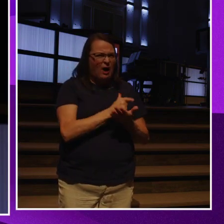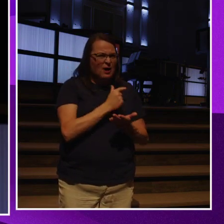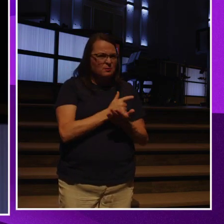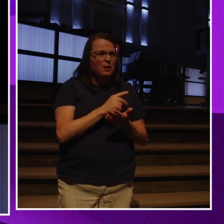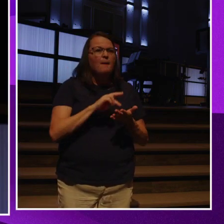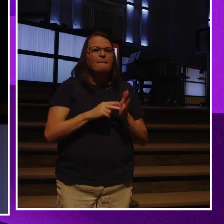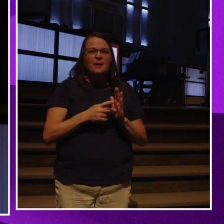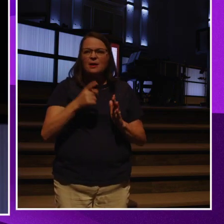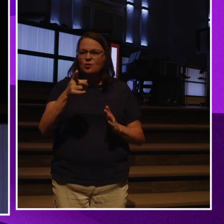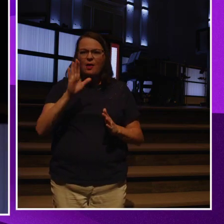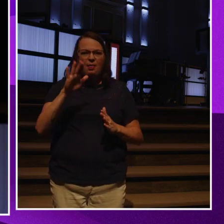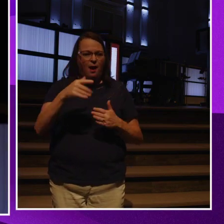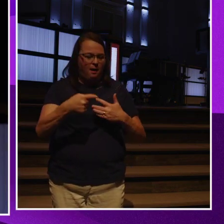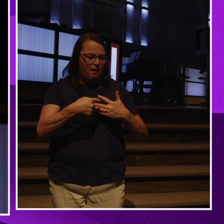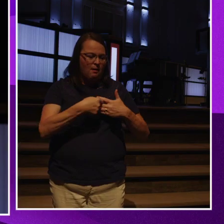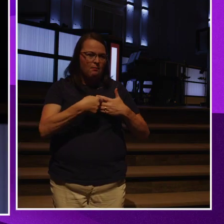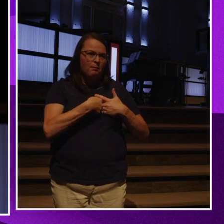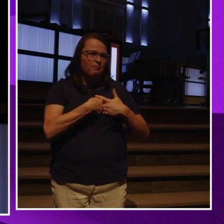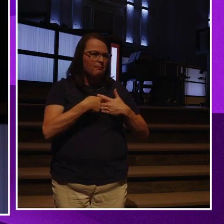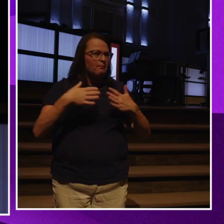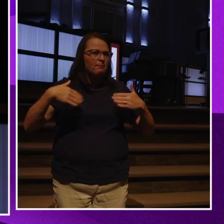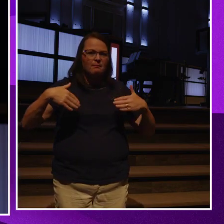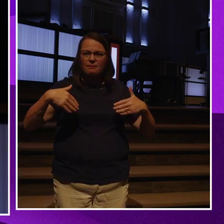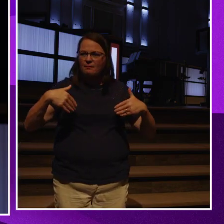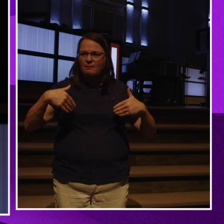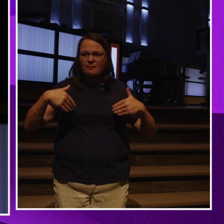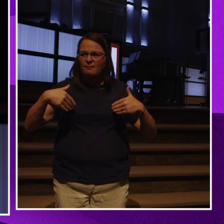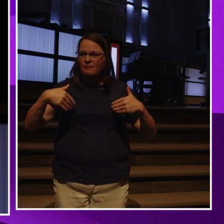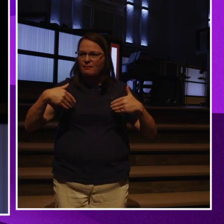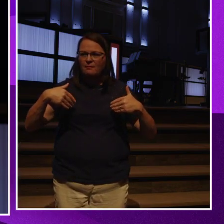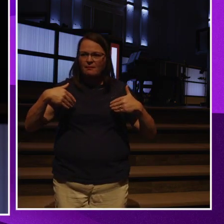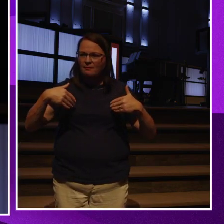Because that is everything.